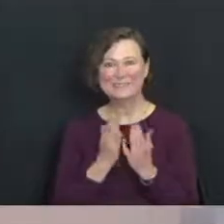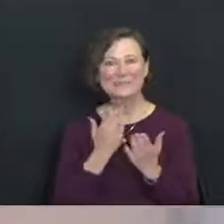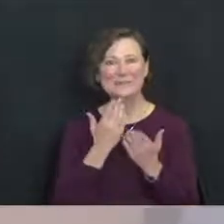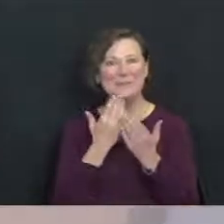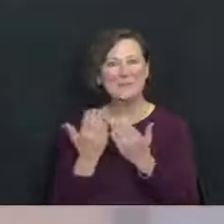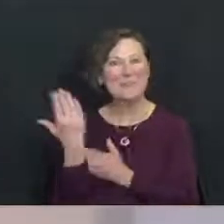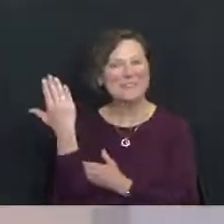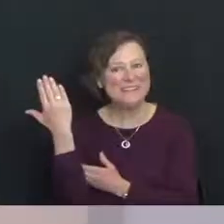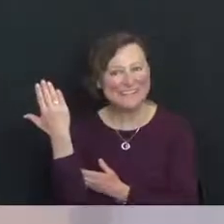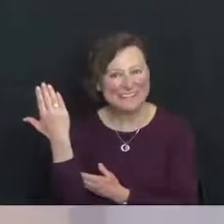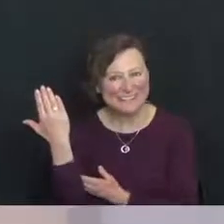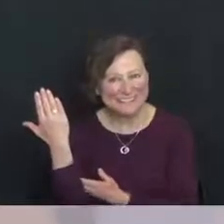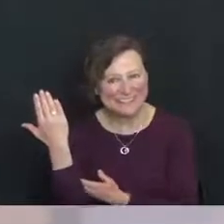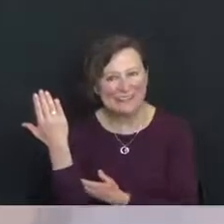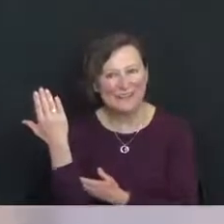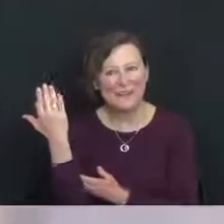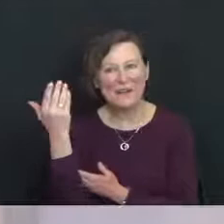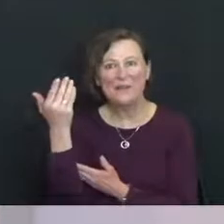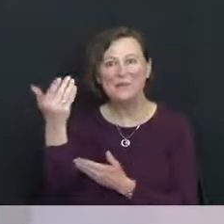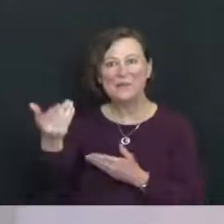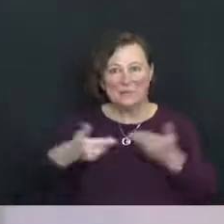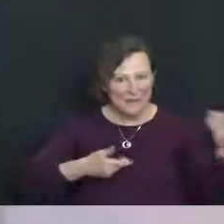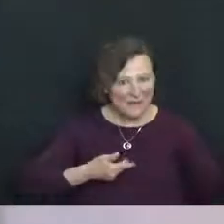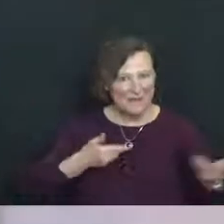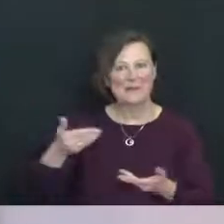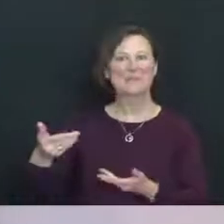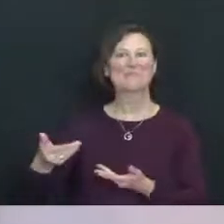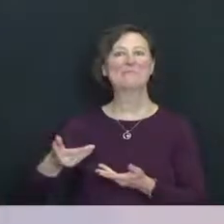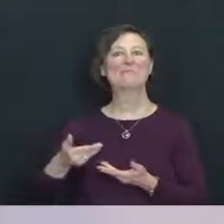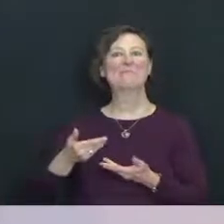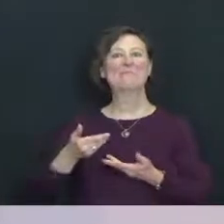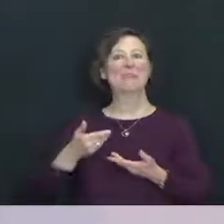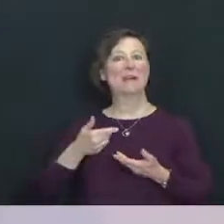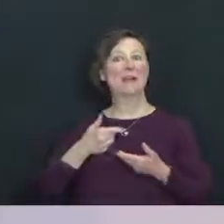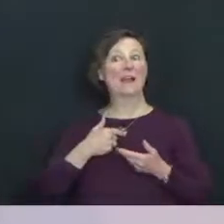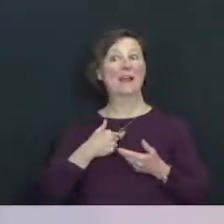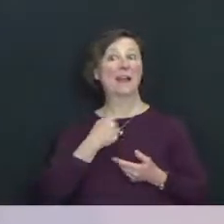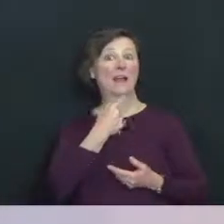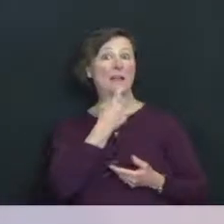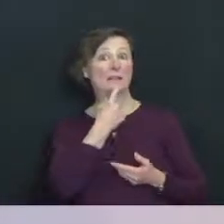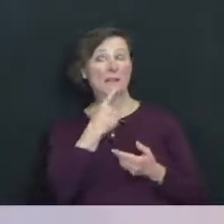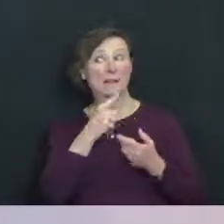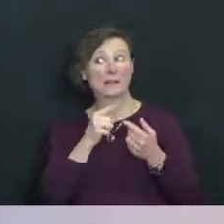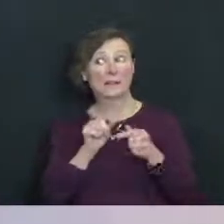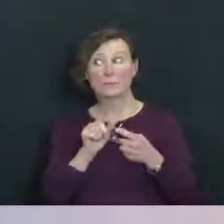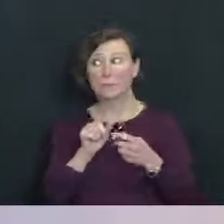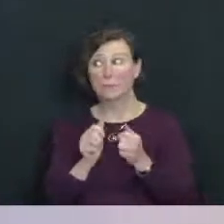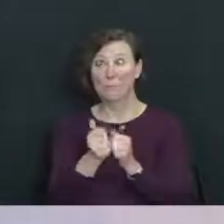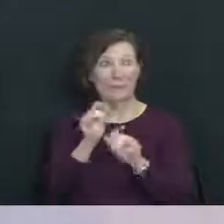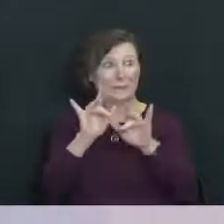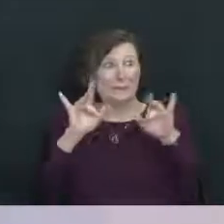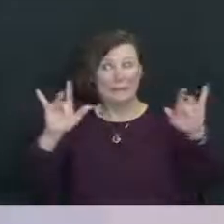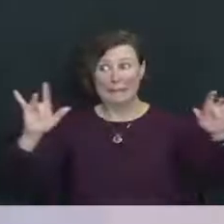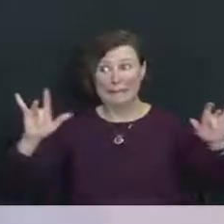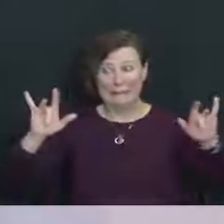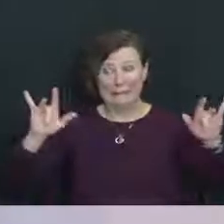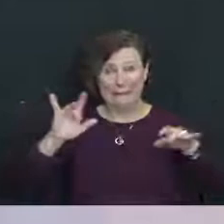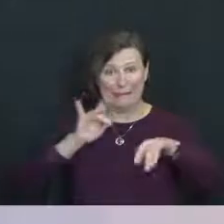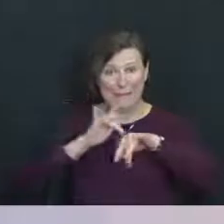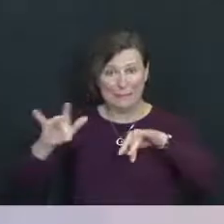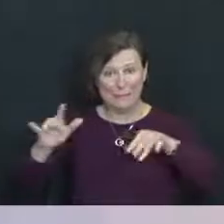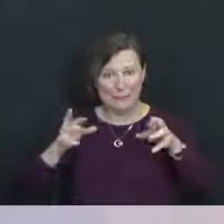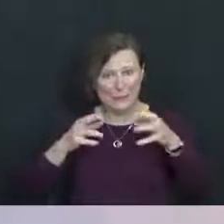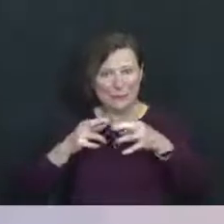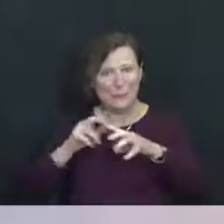Good morning. Welcome. I am saying this to a mostly empty room, but I know you're out there watching, and I want